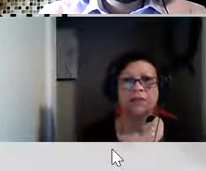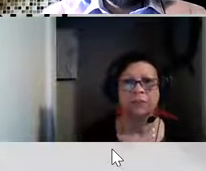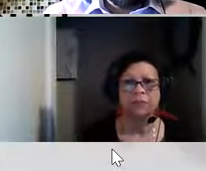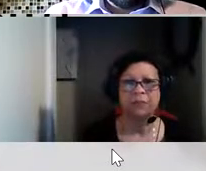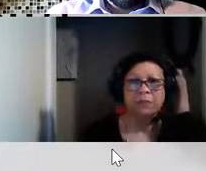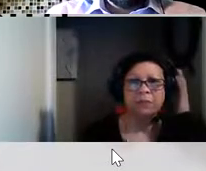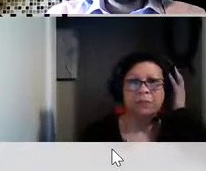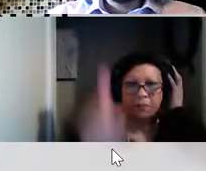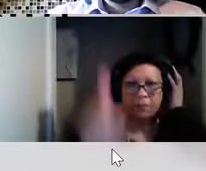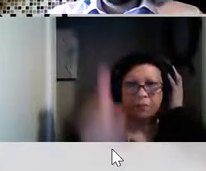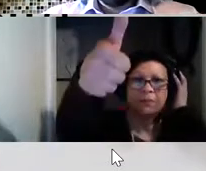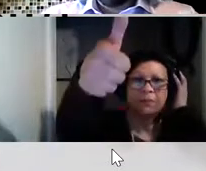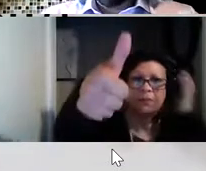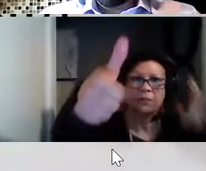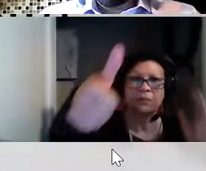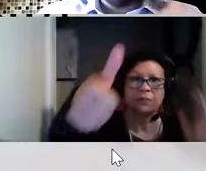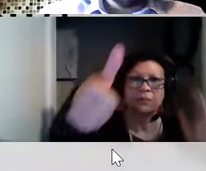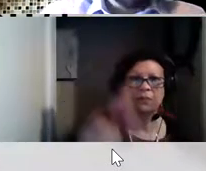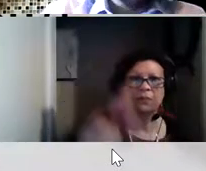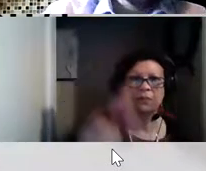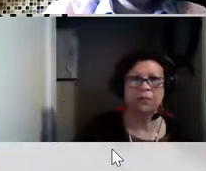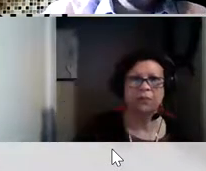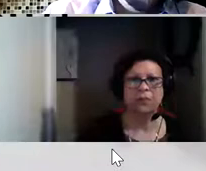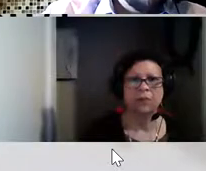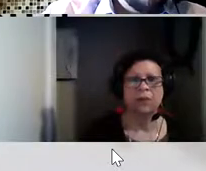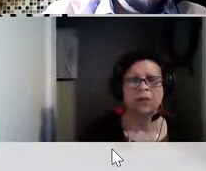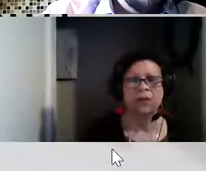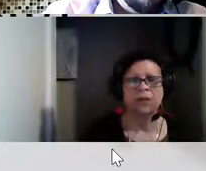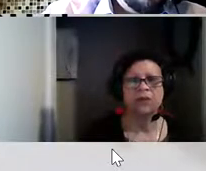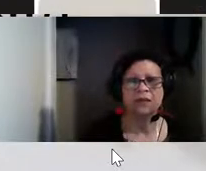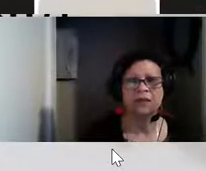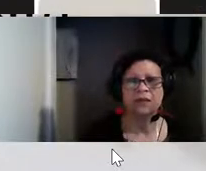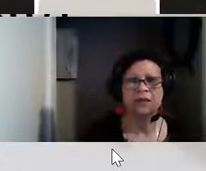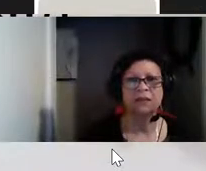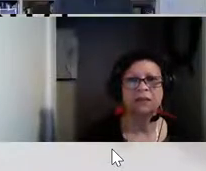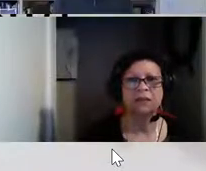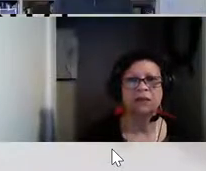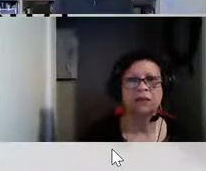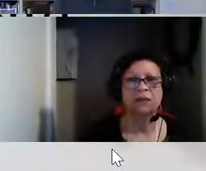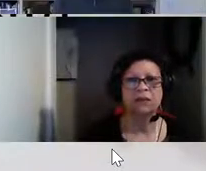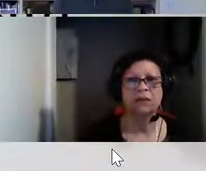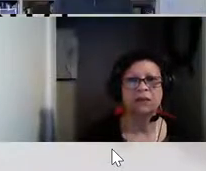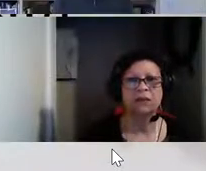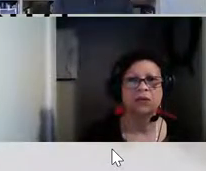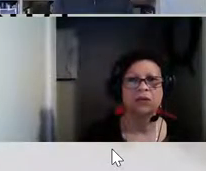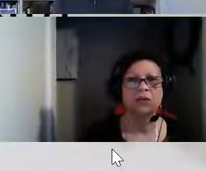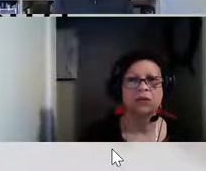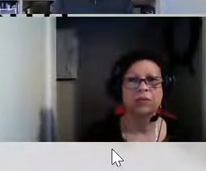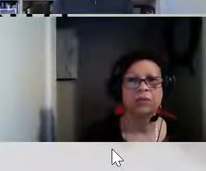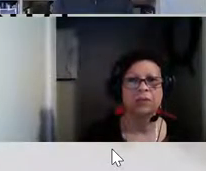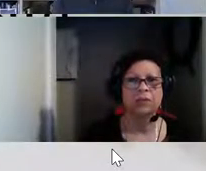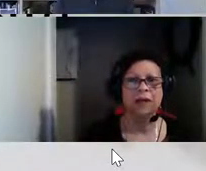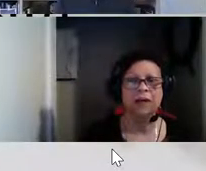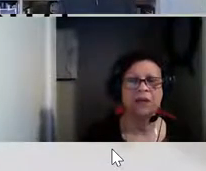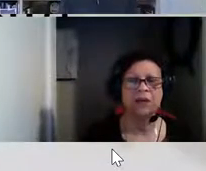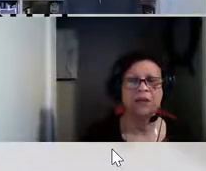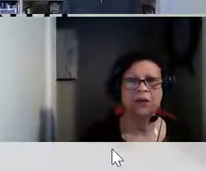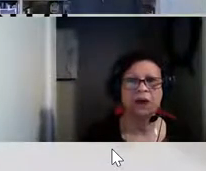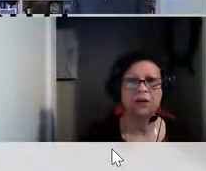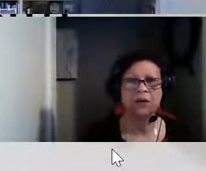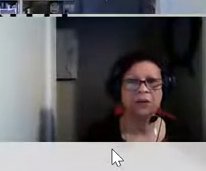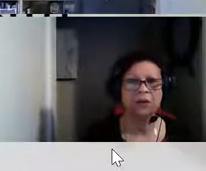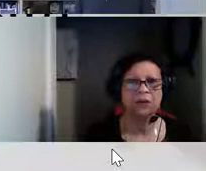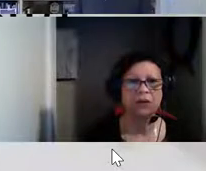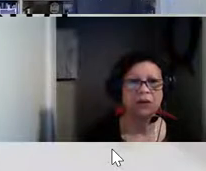African-American families. When we started zeroing in on the average